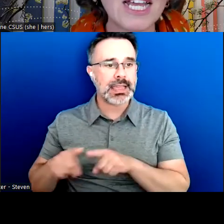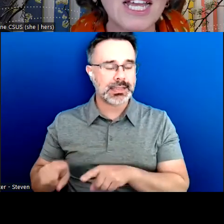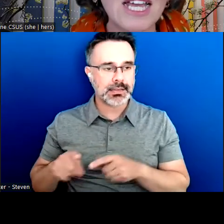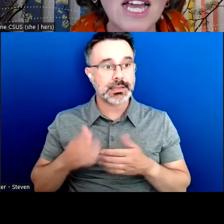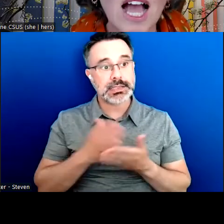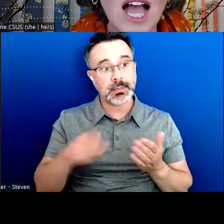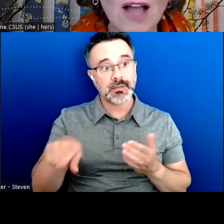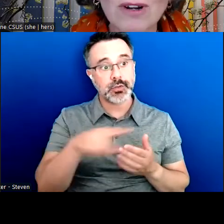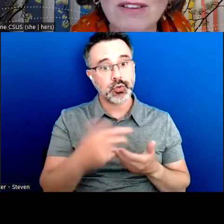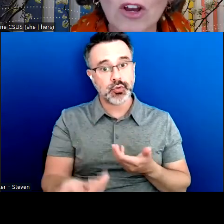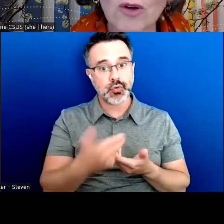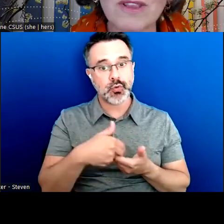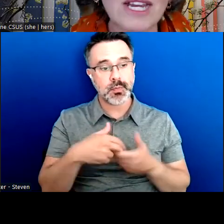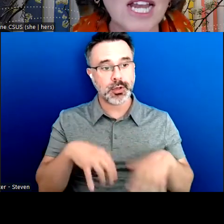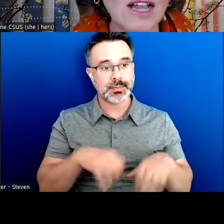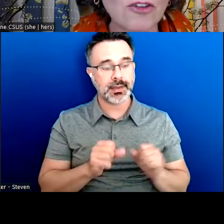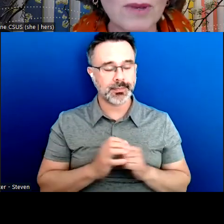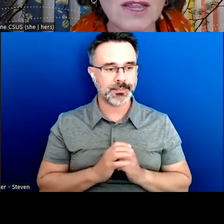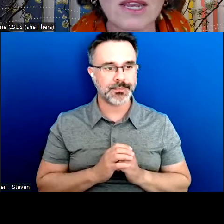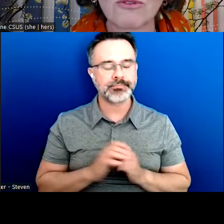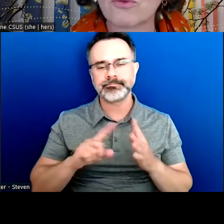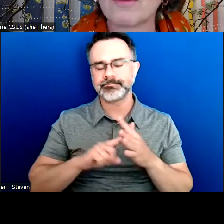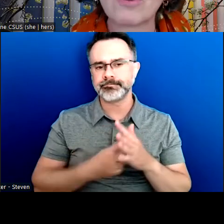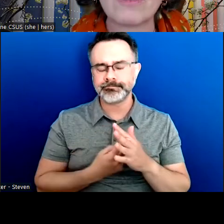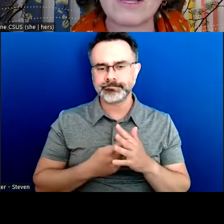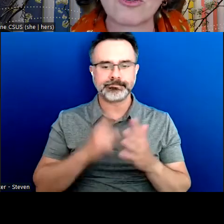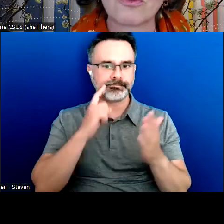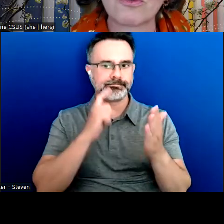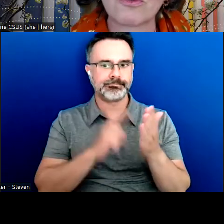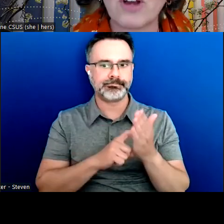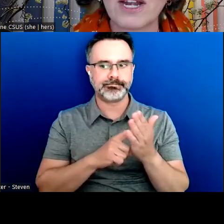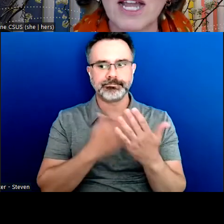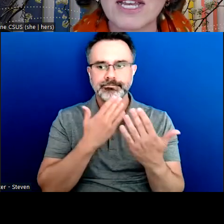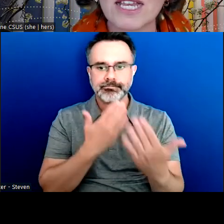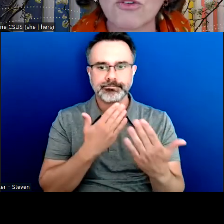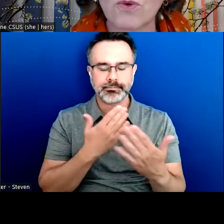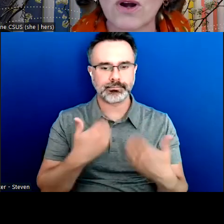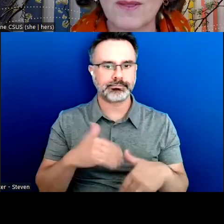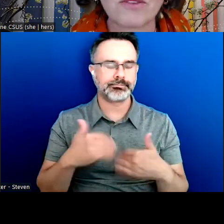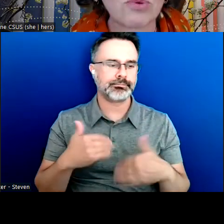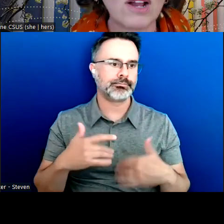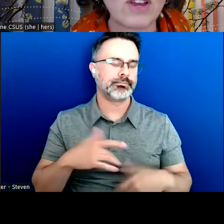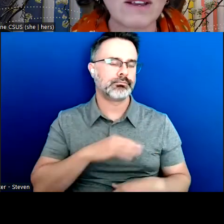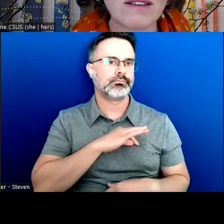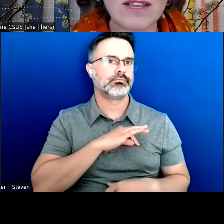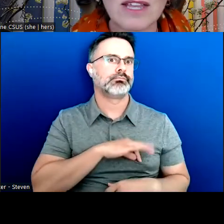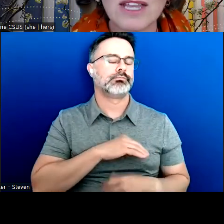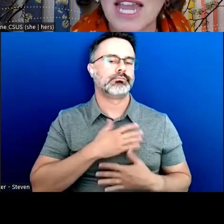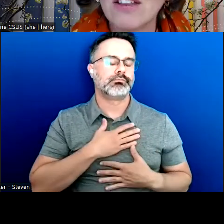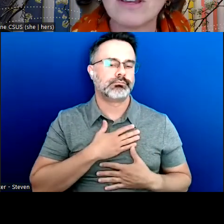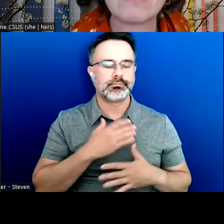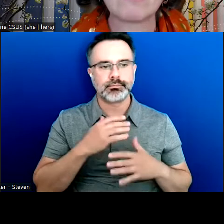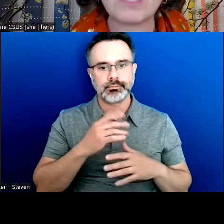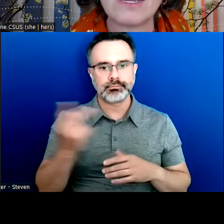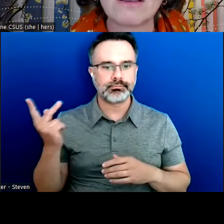in. I want to start with an acknowledgement that it was a real privilege for John and I to get to work on this project.